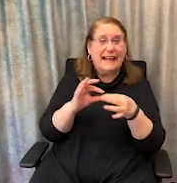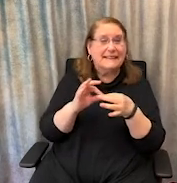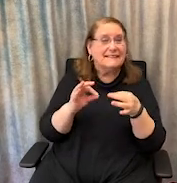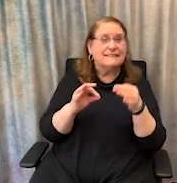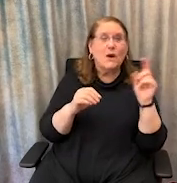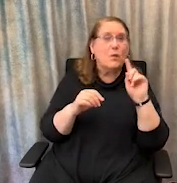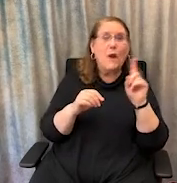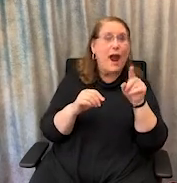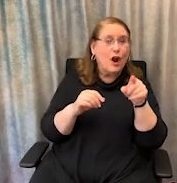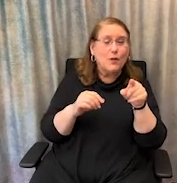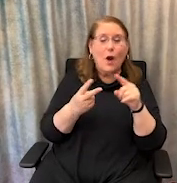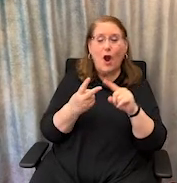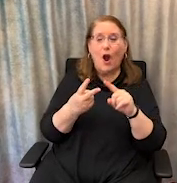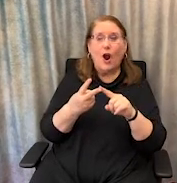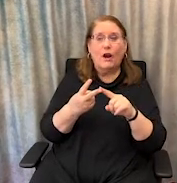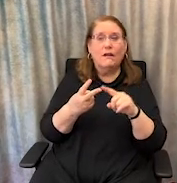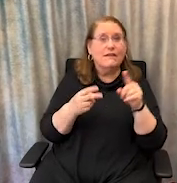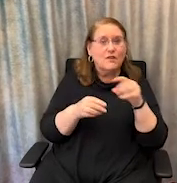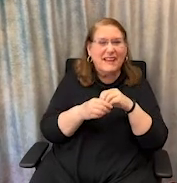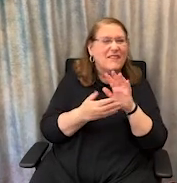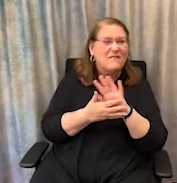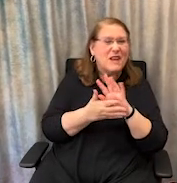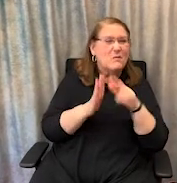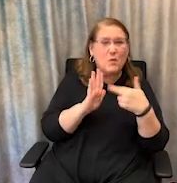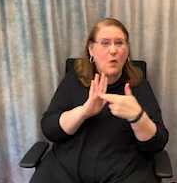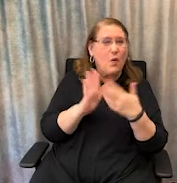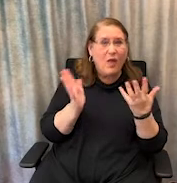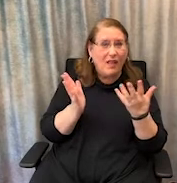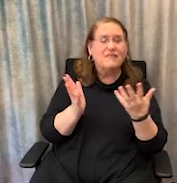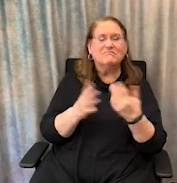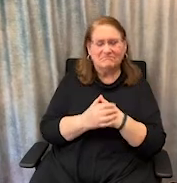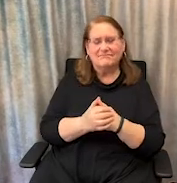us where you are and your role in the film and your name.